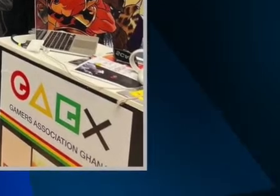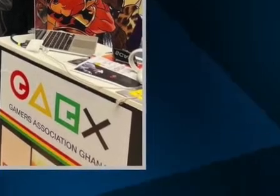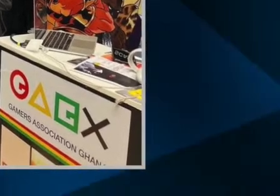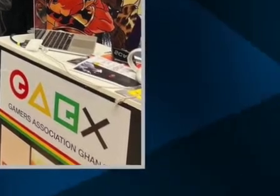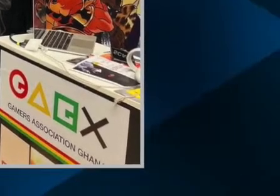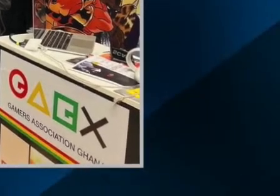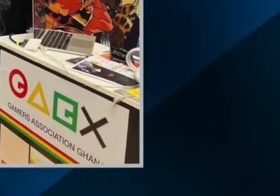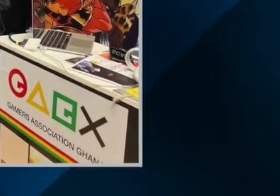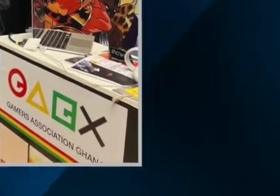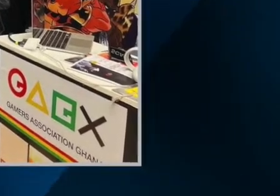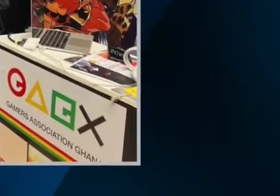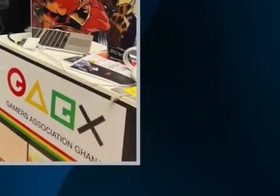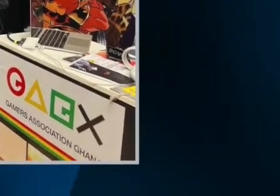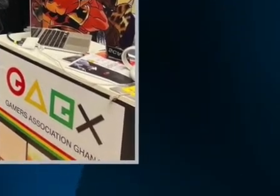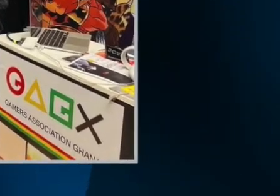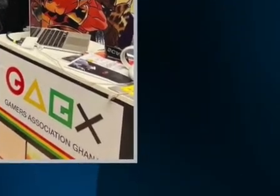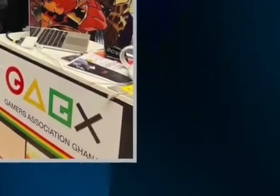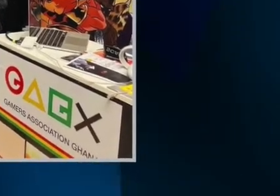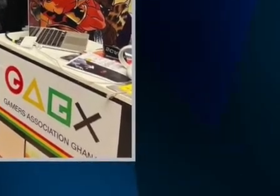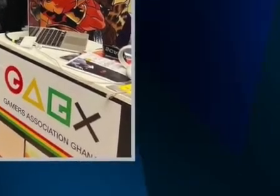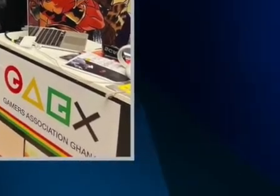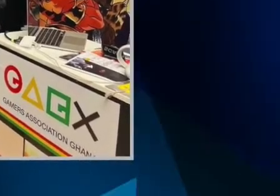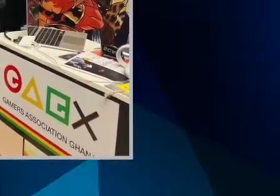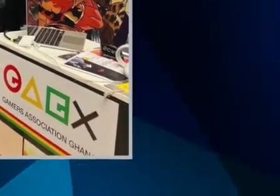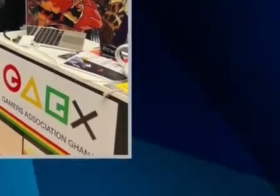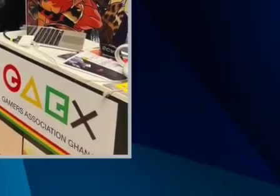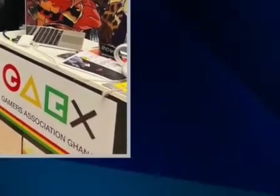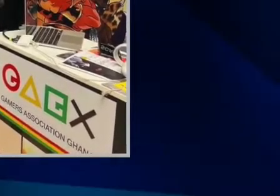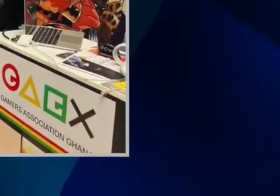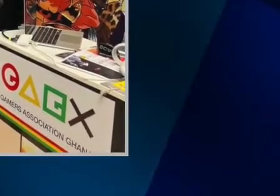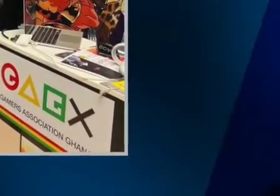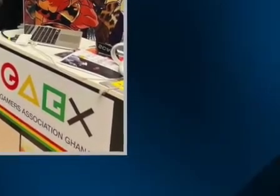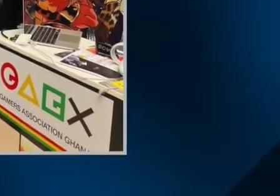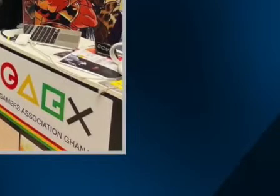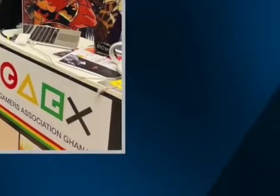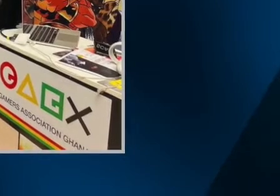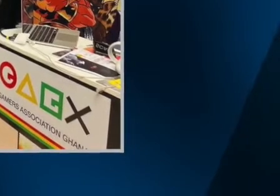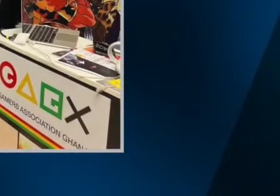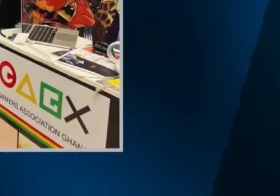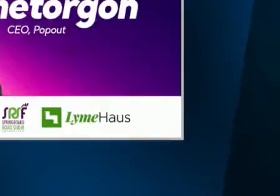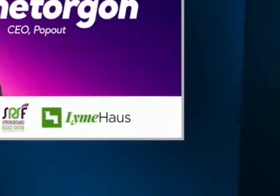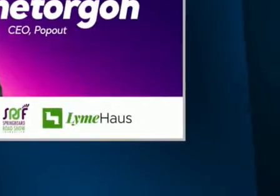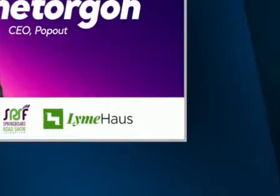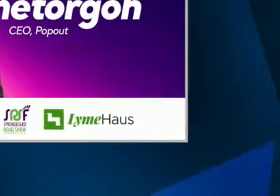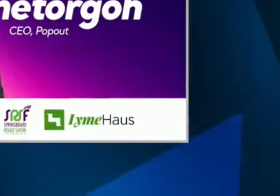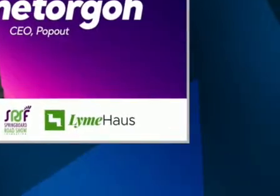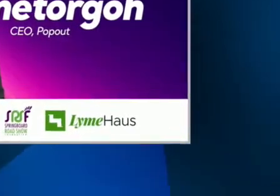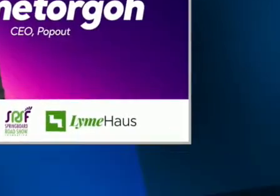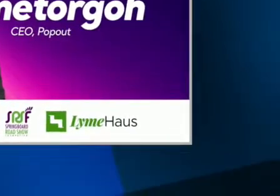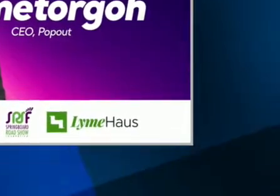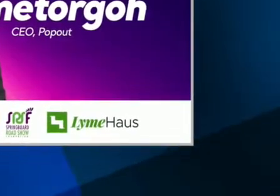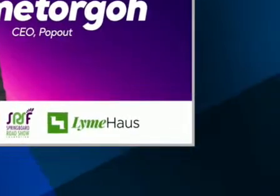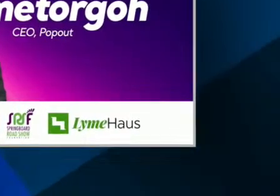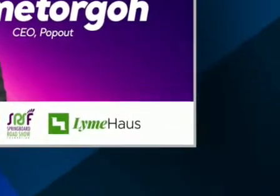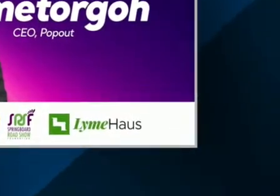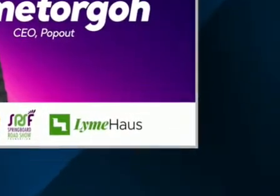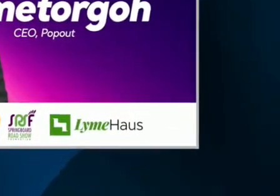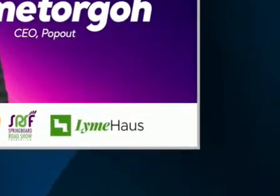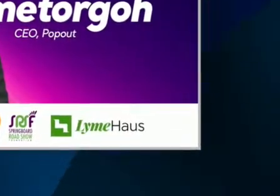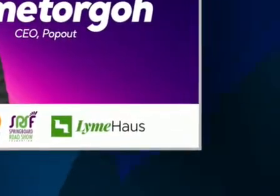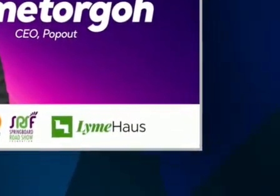Marketing Institute of Ireland. He is the Managing Director of Pop Out and is based in Accra, Ghana. With a resounding round of